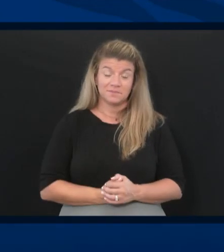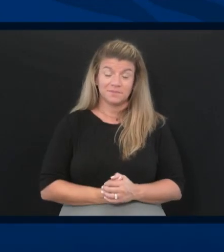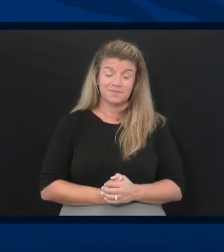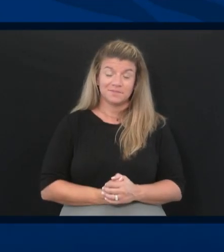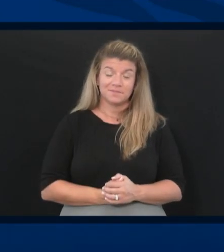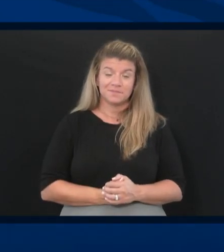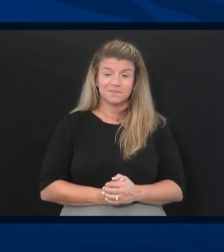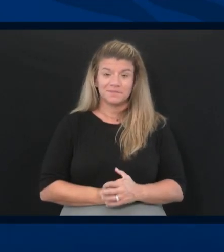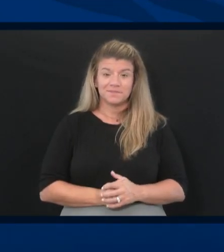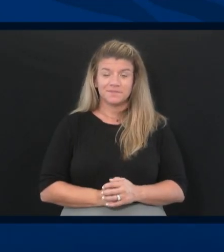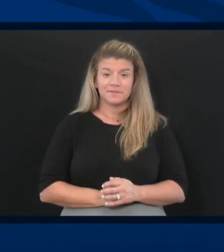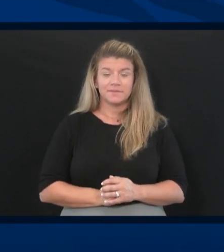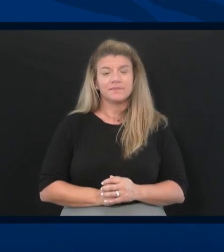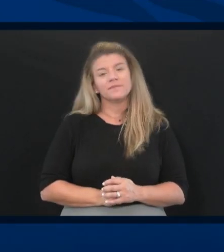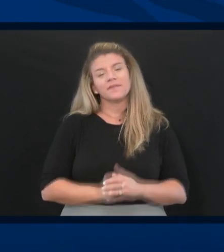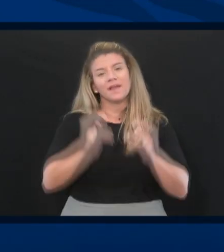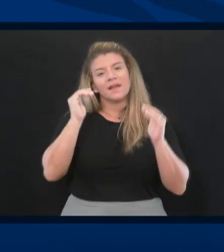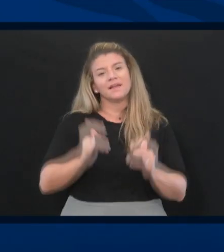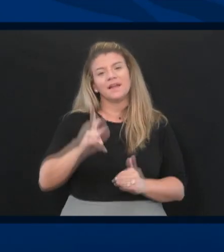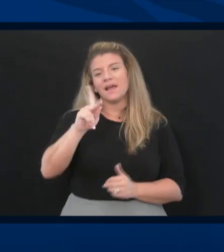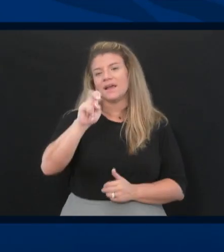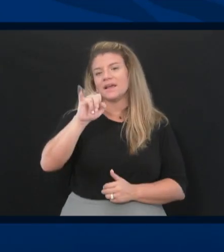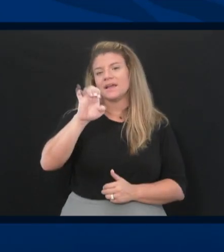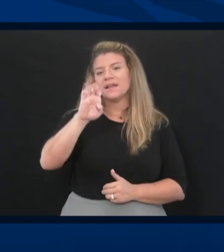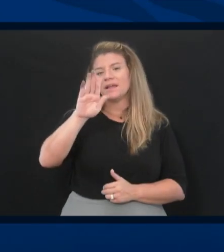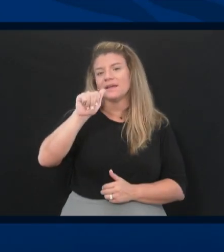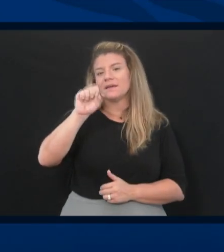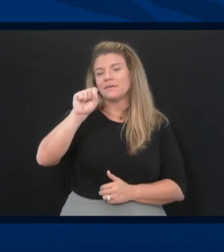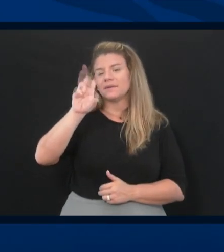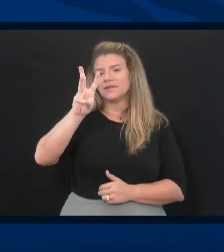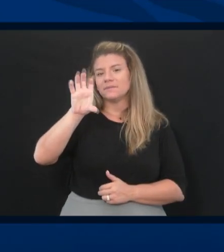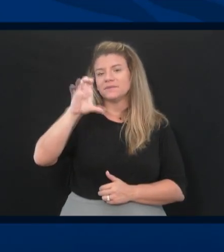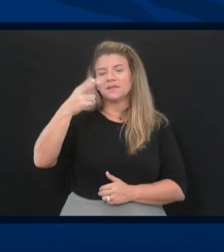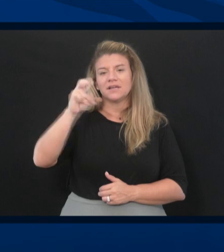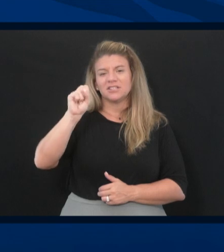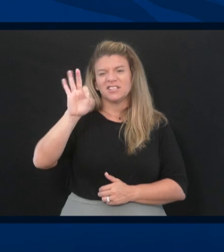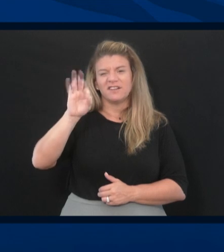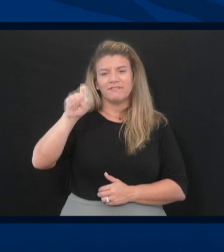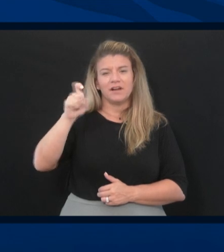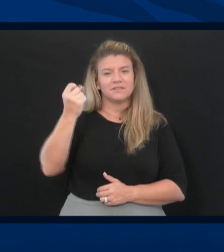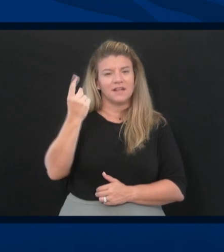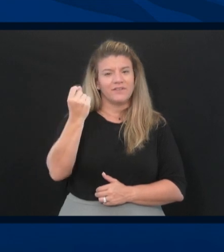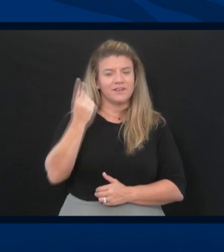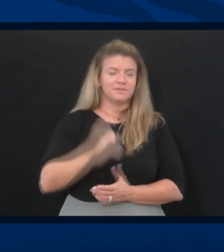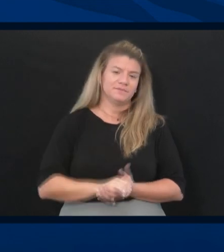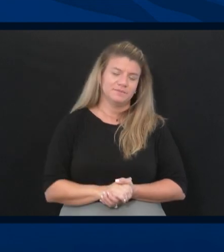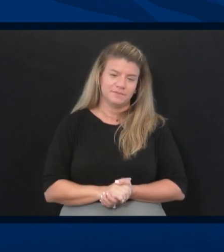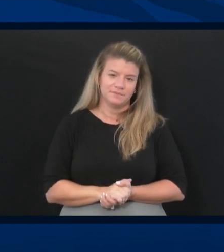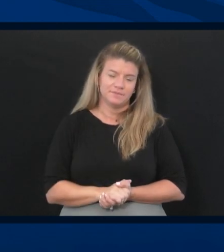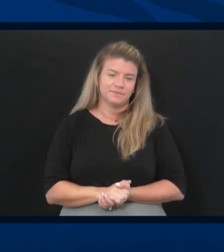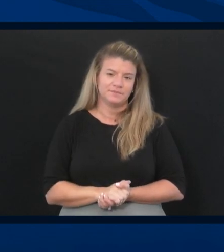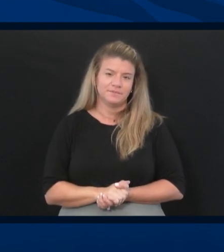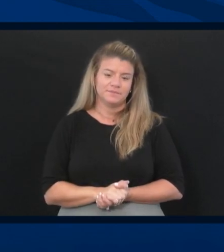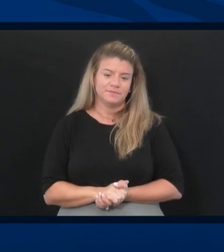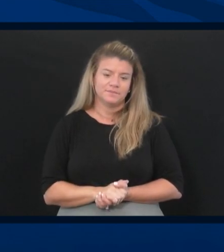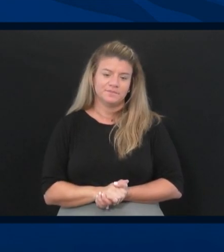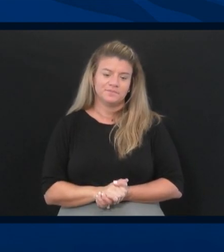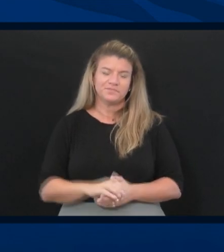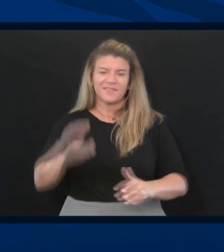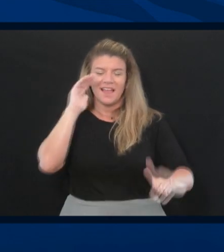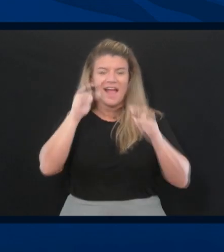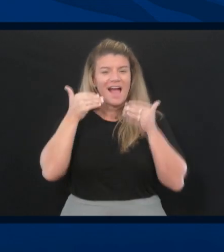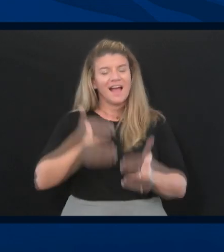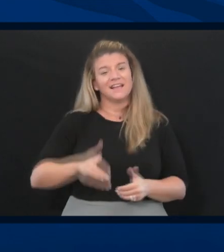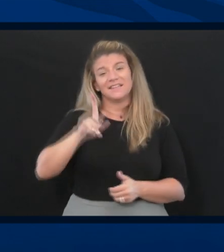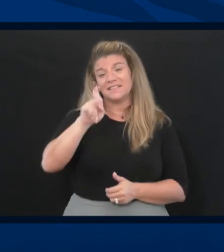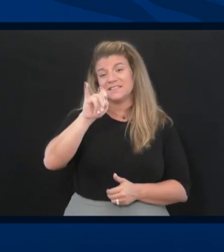Okay, thank you, Paul. Next, we have Kenny Bass with WCHS and Fox 11. Hi, it's Kenny Bass with Channel 8 and Fox